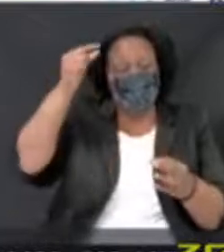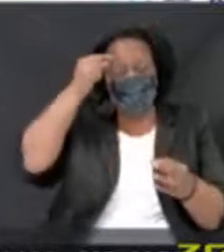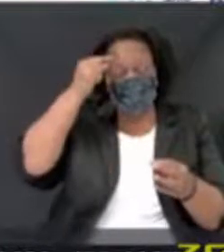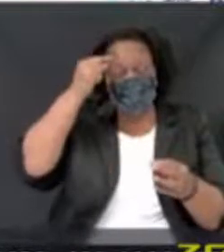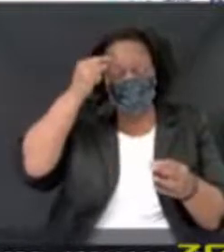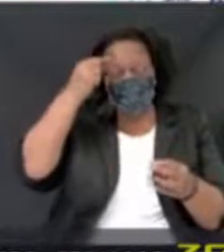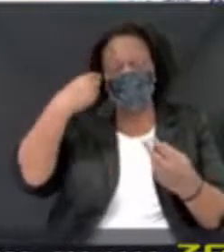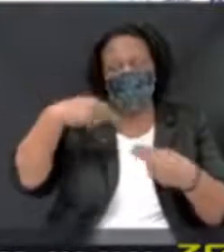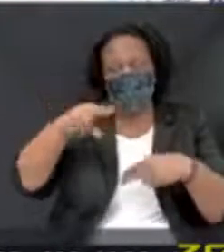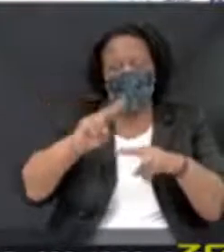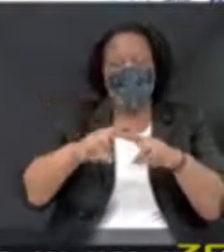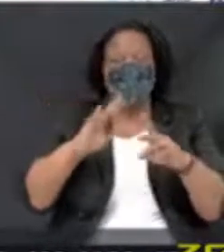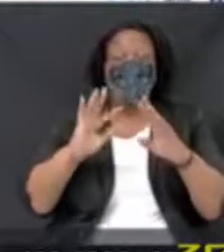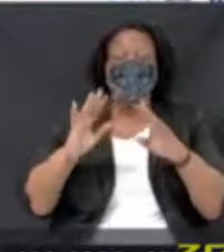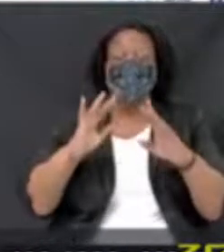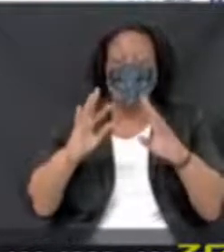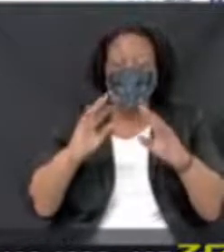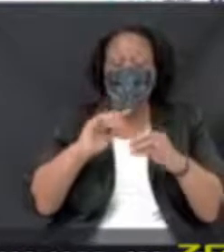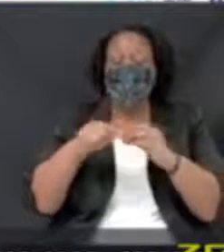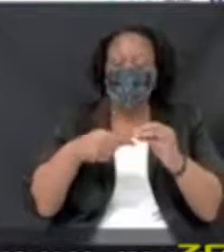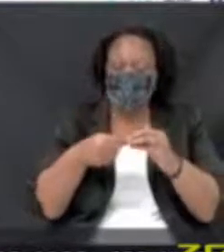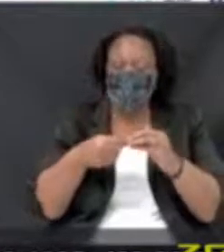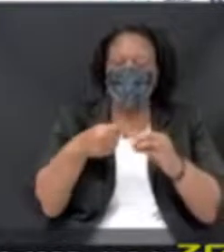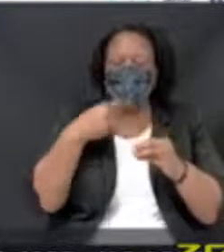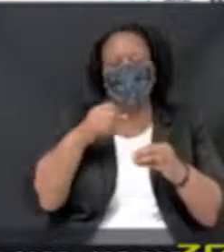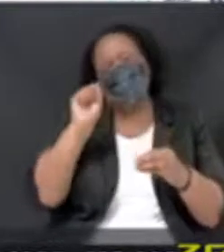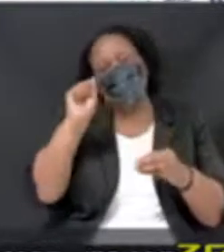implemented in a very short time.